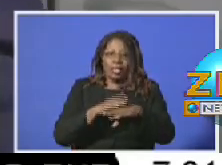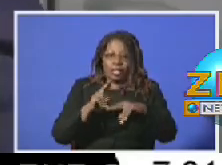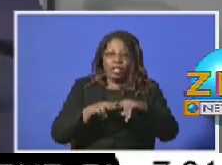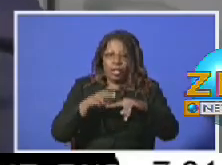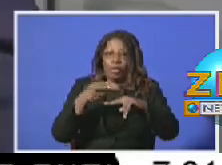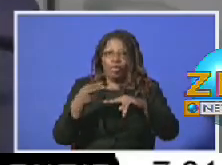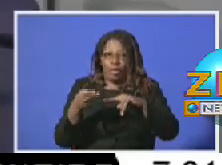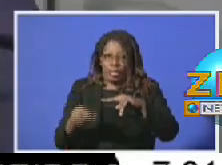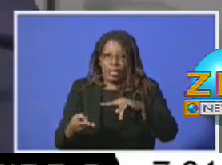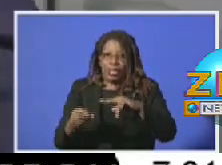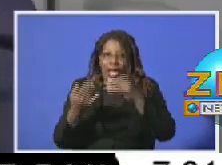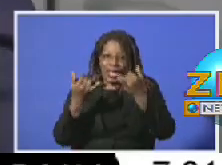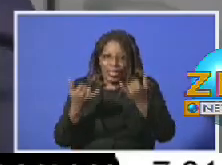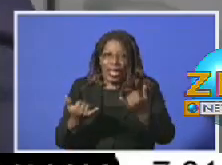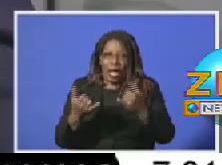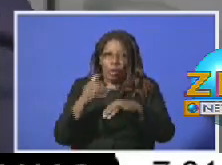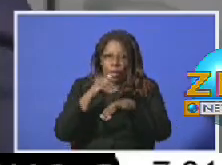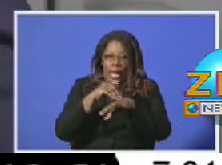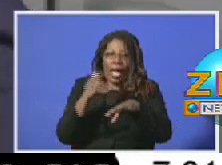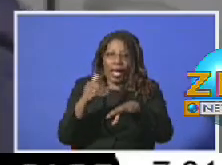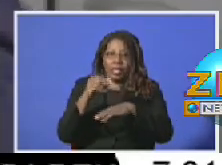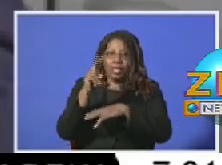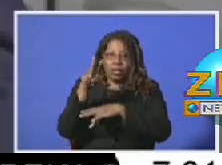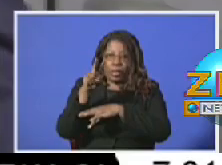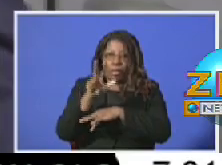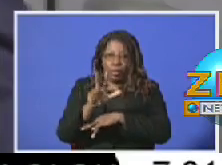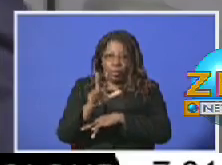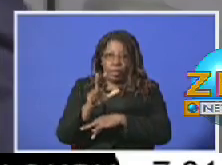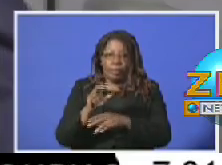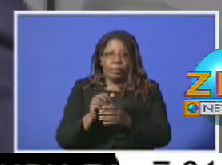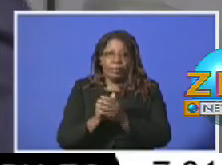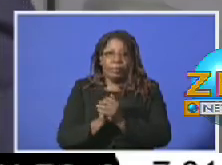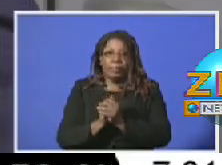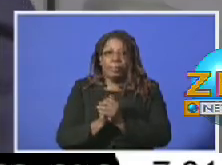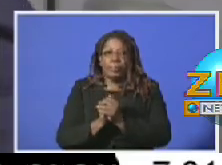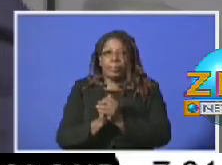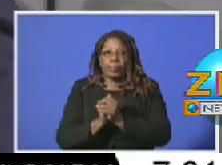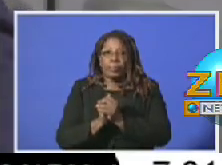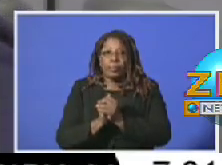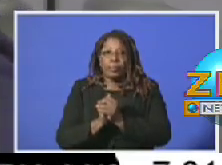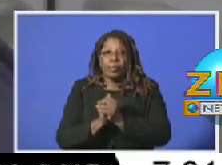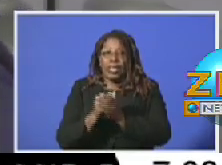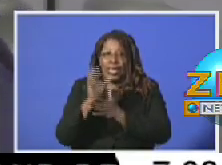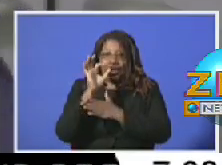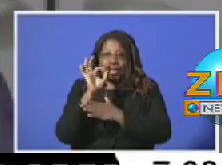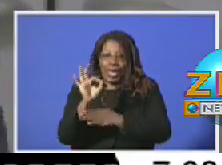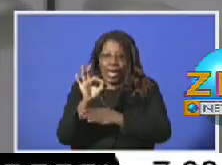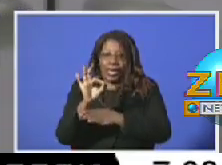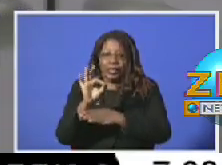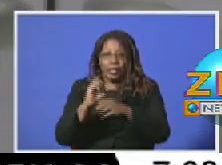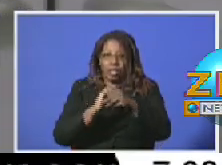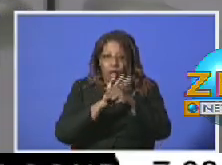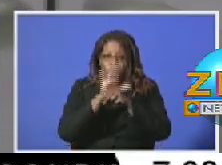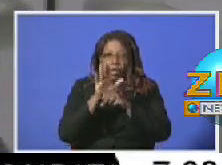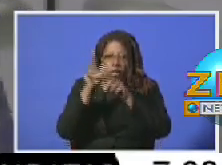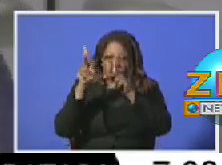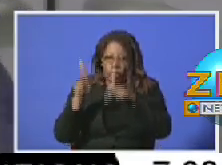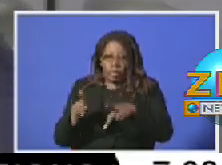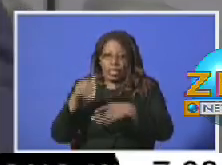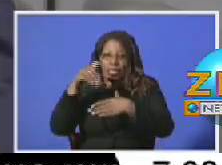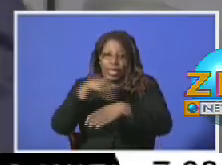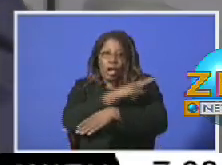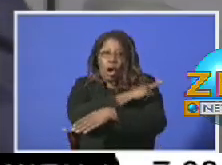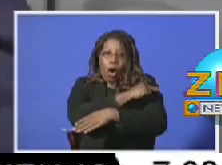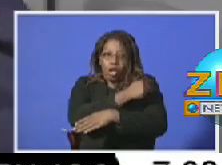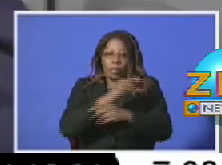trend and now stands at 23. There are 9 COVID-19 patients